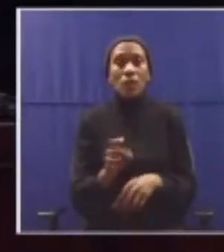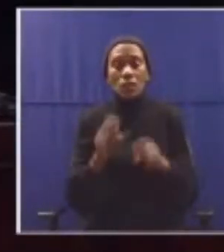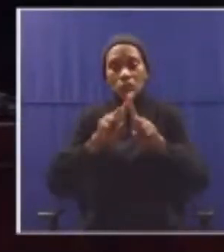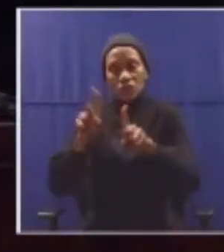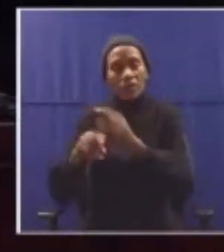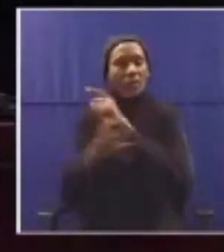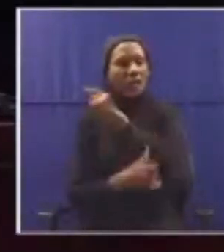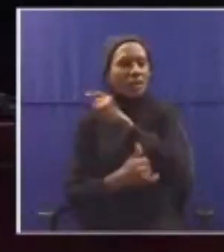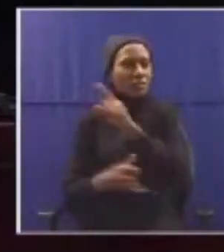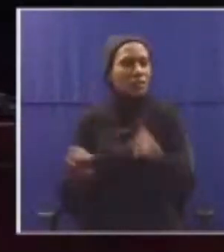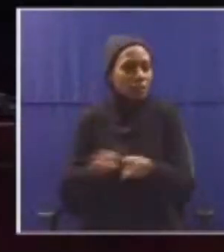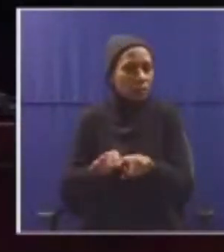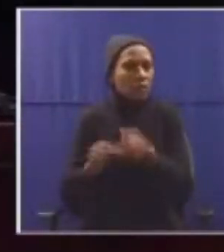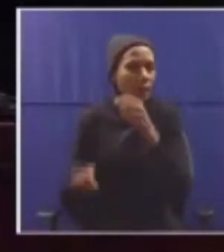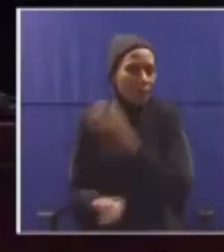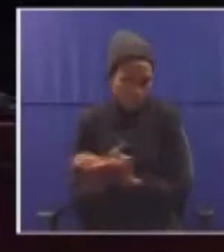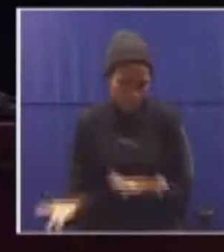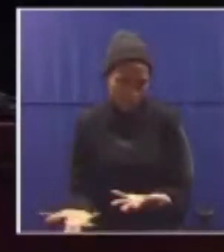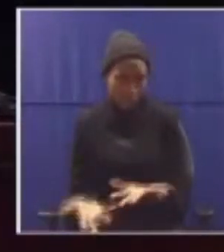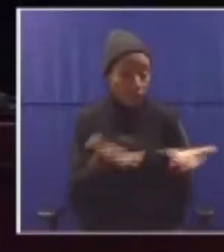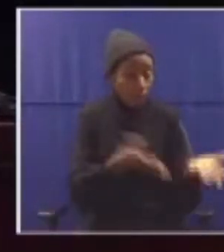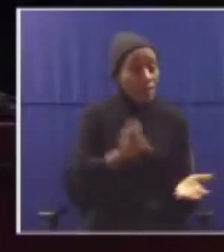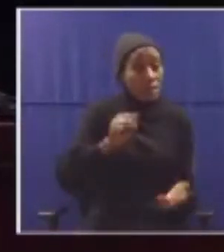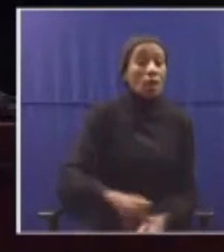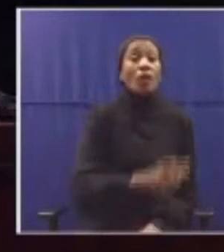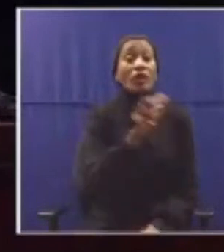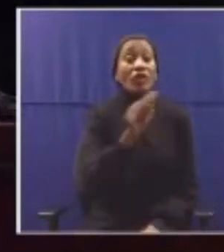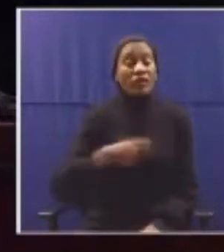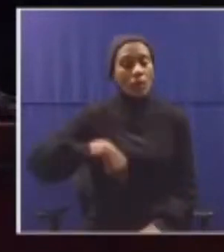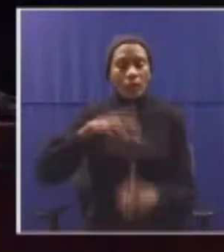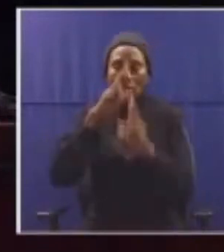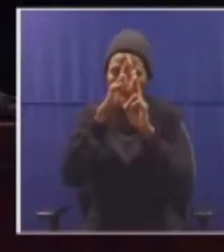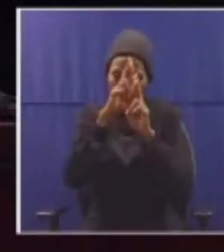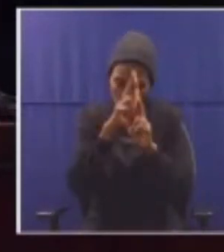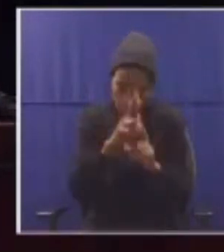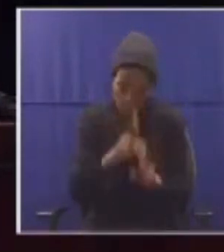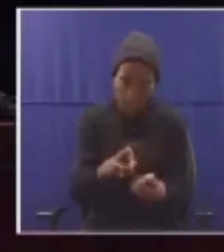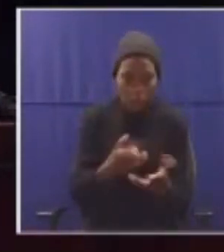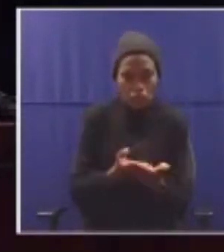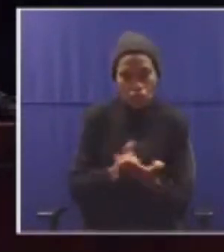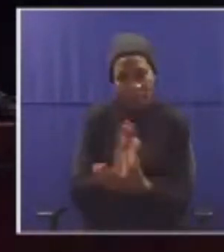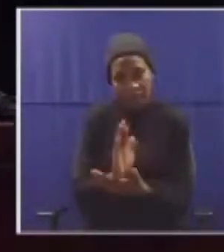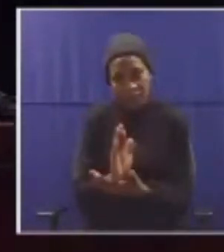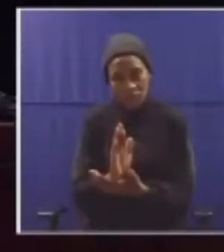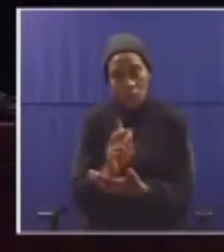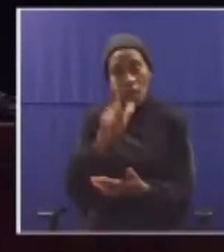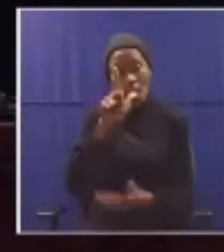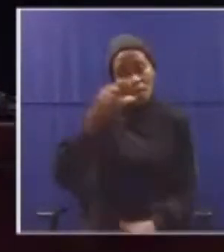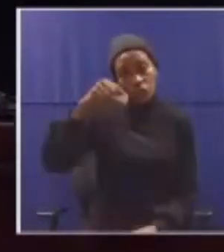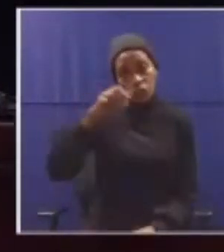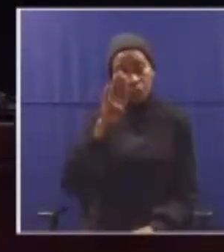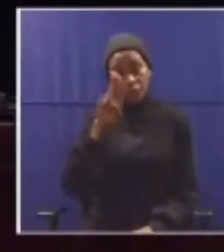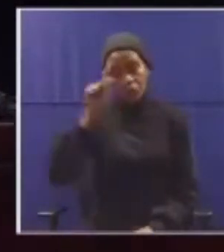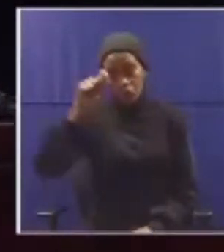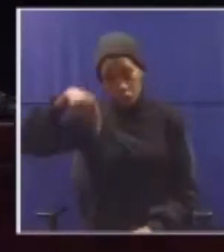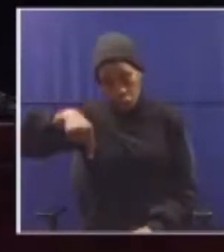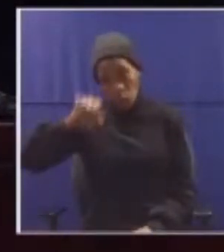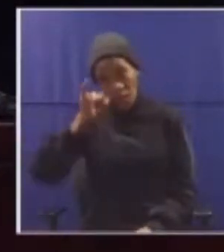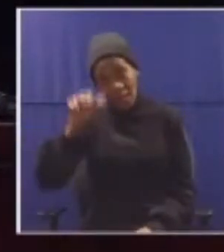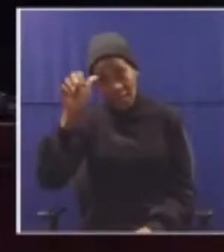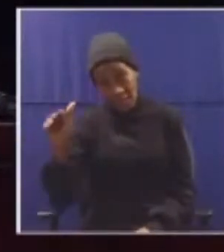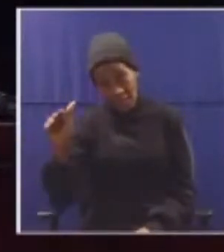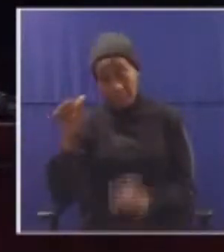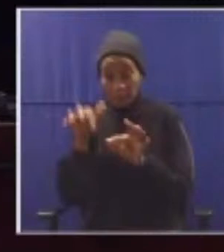other countries. As South Africa, we respect the rights of LGBTQ and